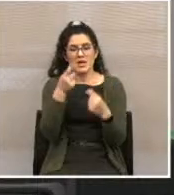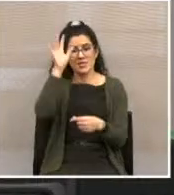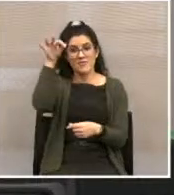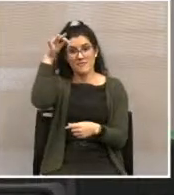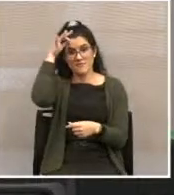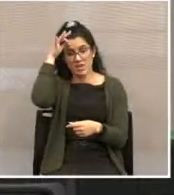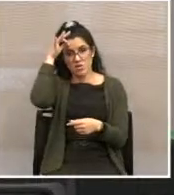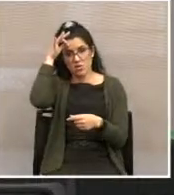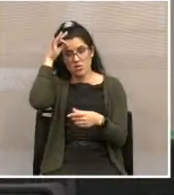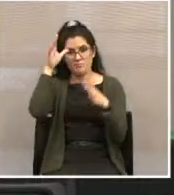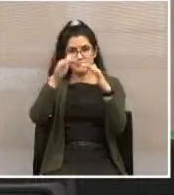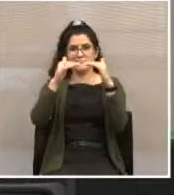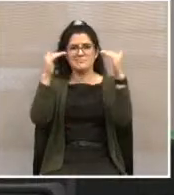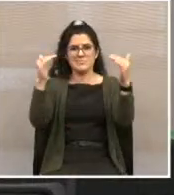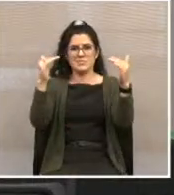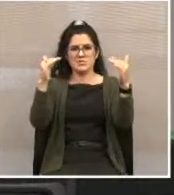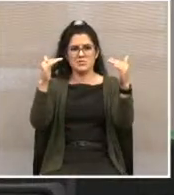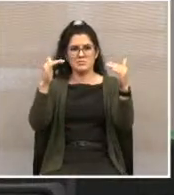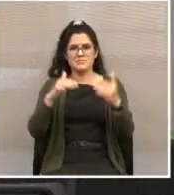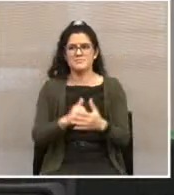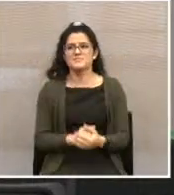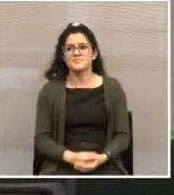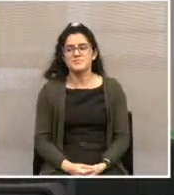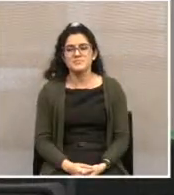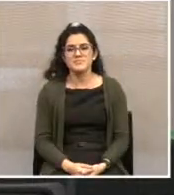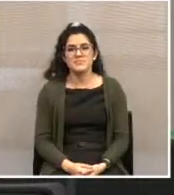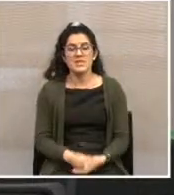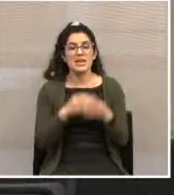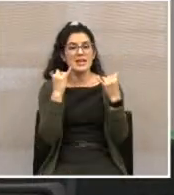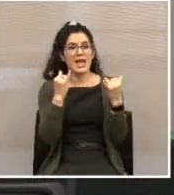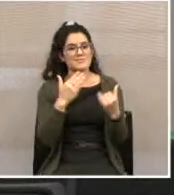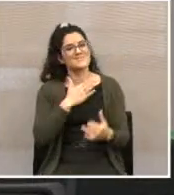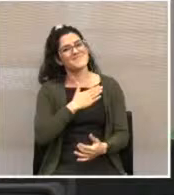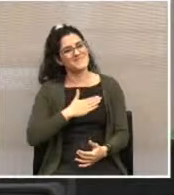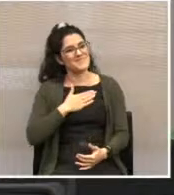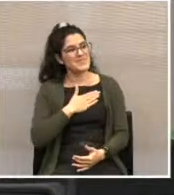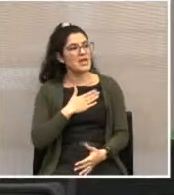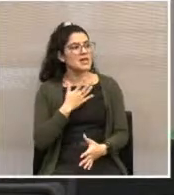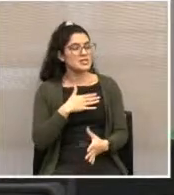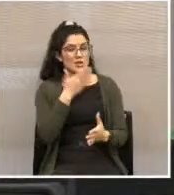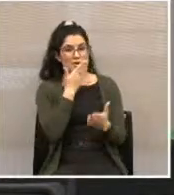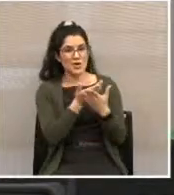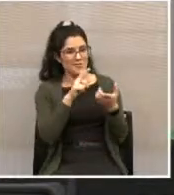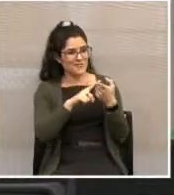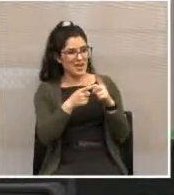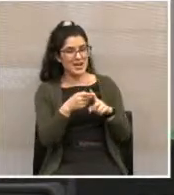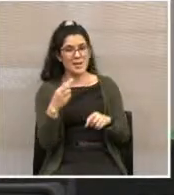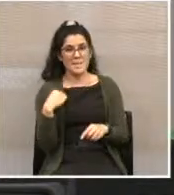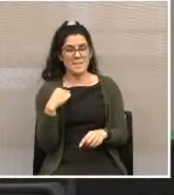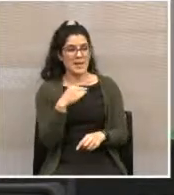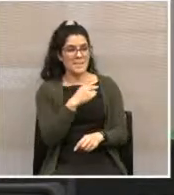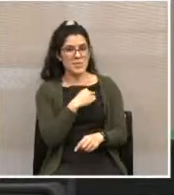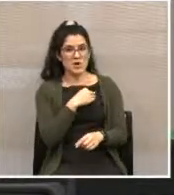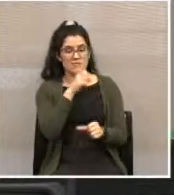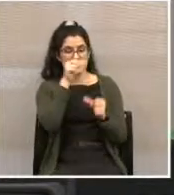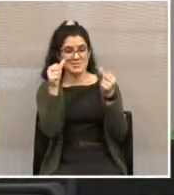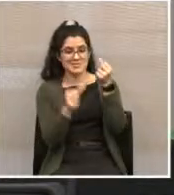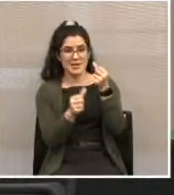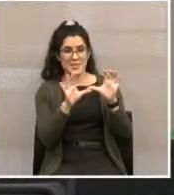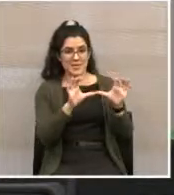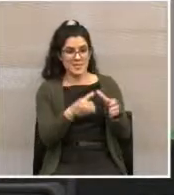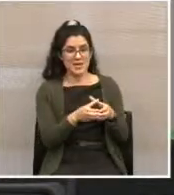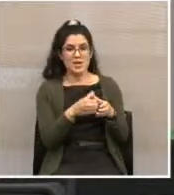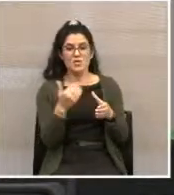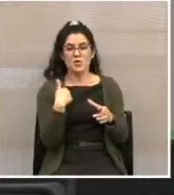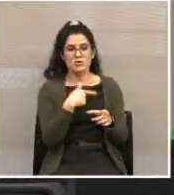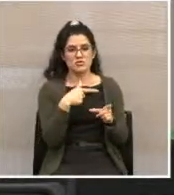level to combat this. At this time, it is my pleasure to recognize a dear friend and a member of the subcommittee, and we also